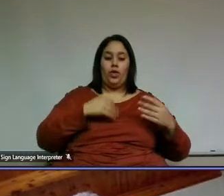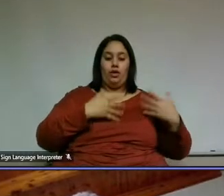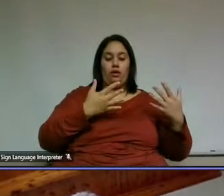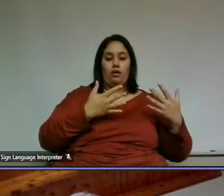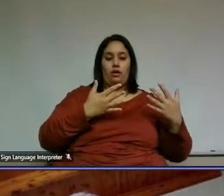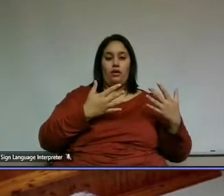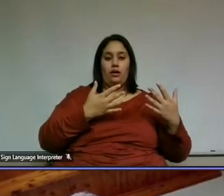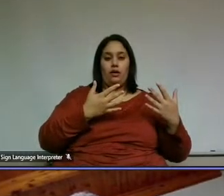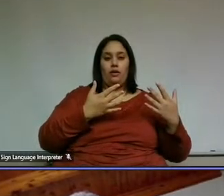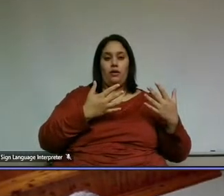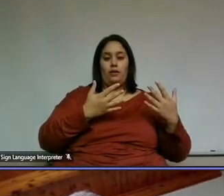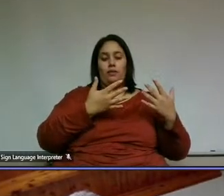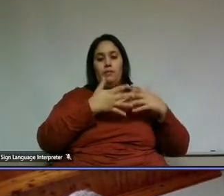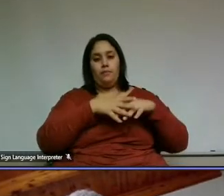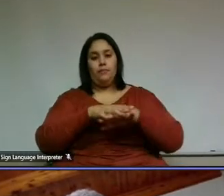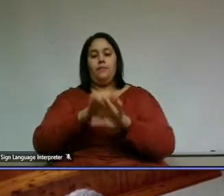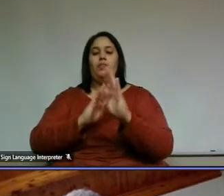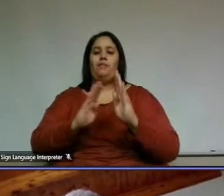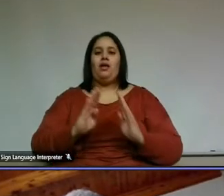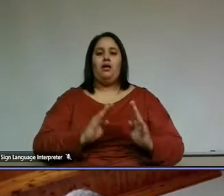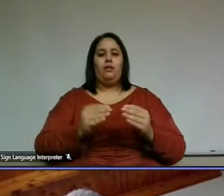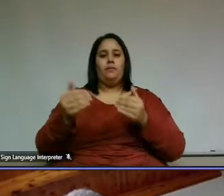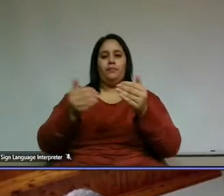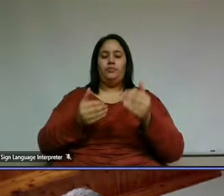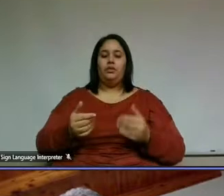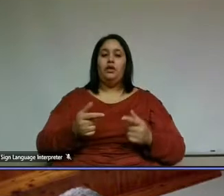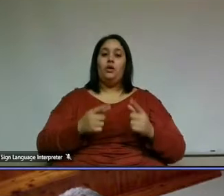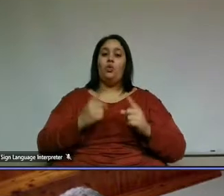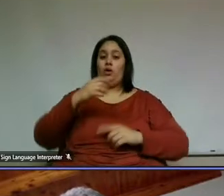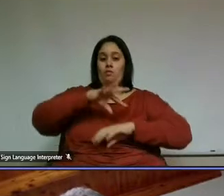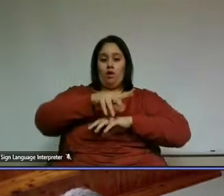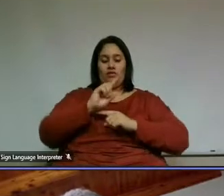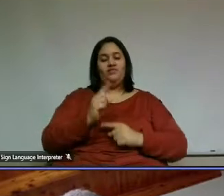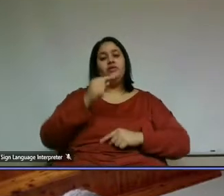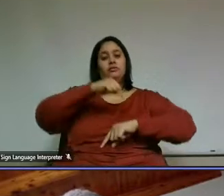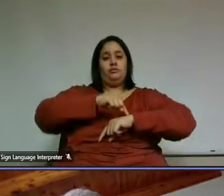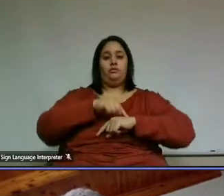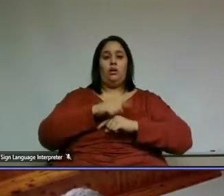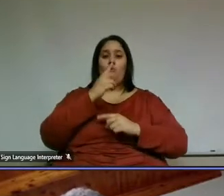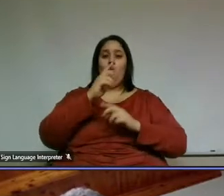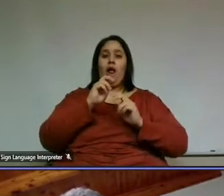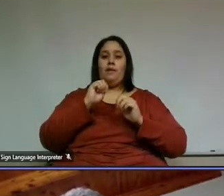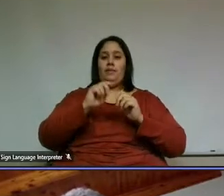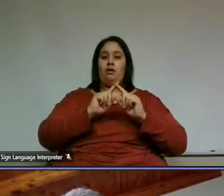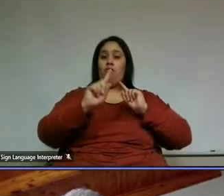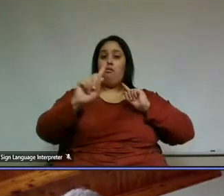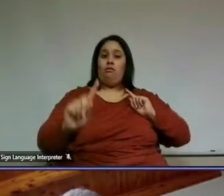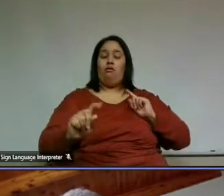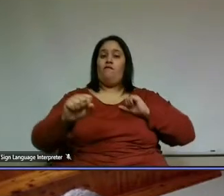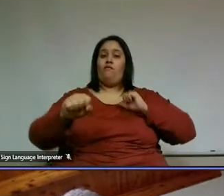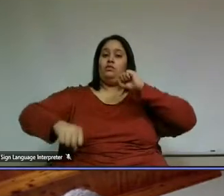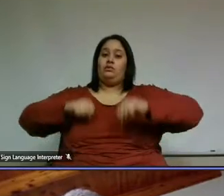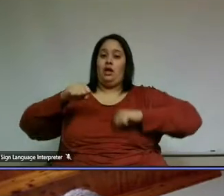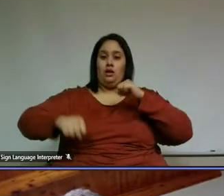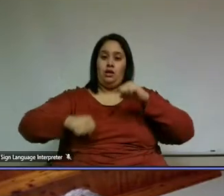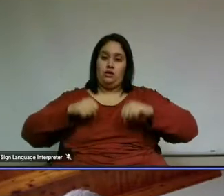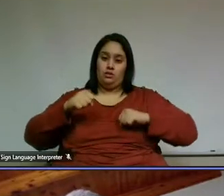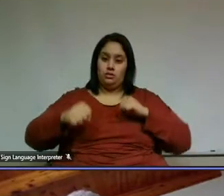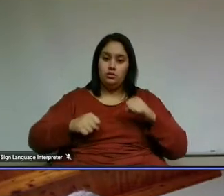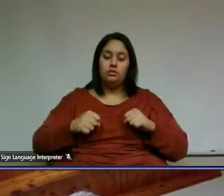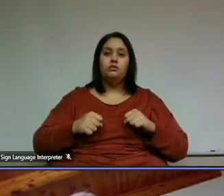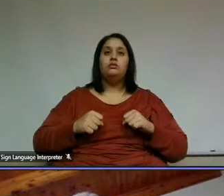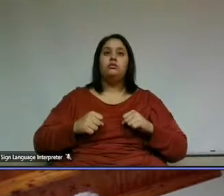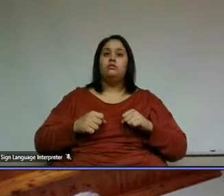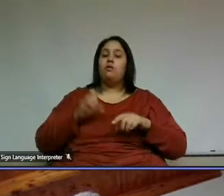The province was very, very bold in being the first province to declare the 1 meter law for cyclists being passed. There's not been